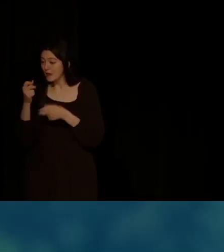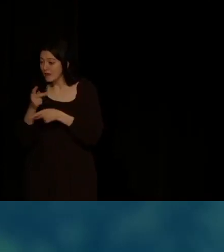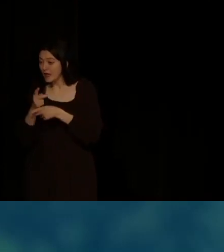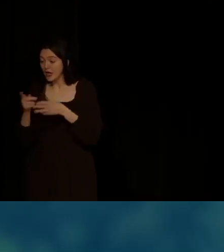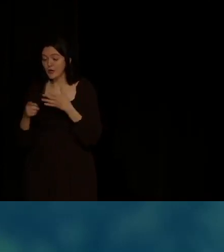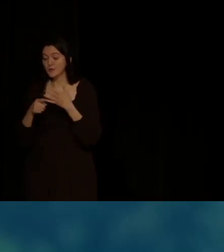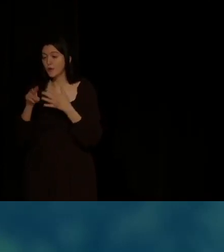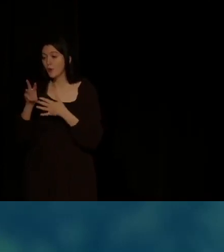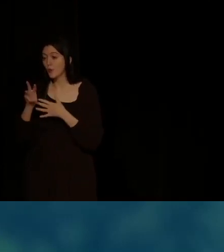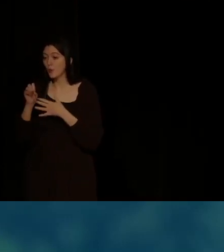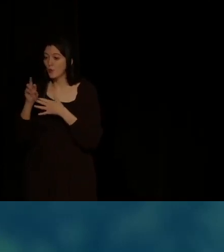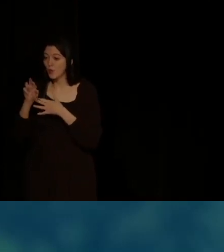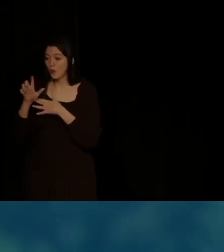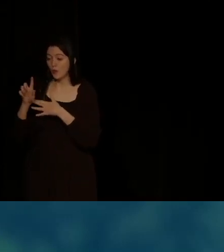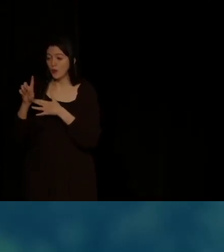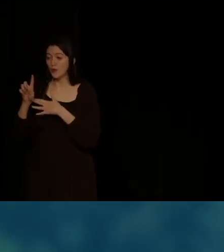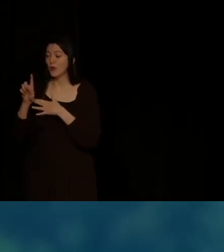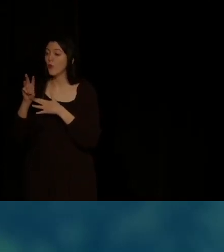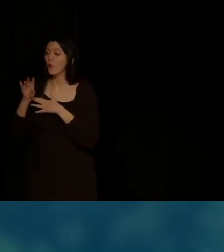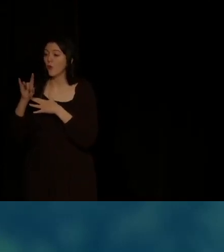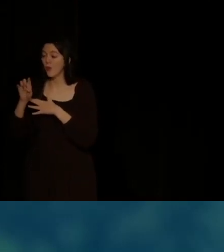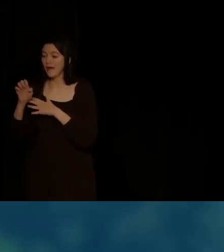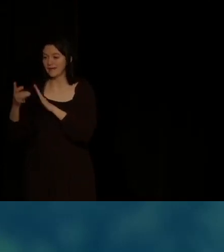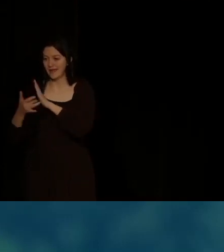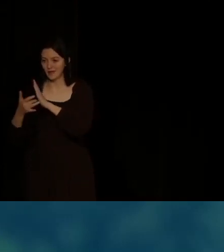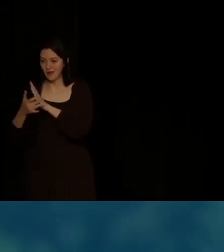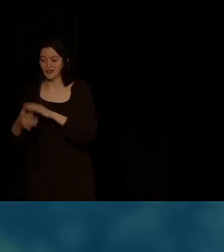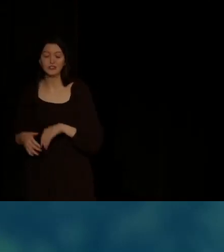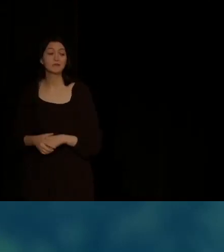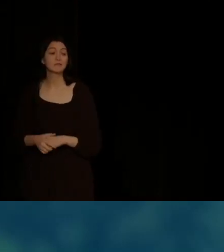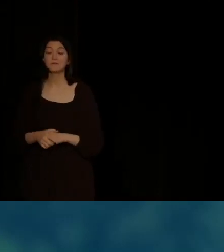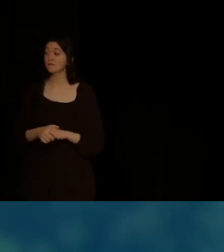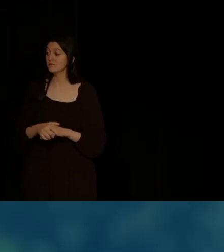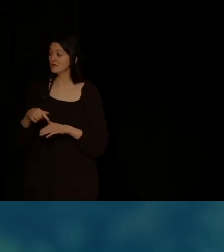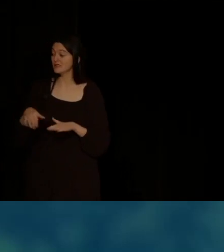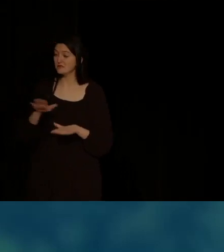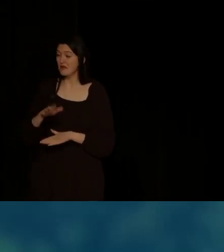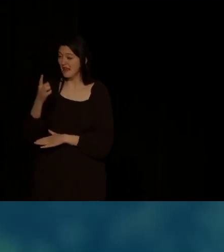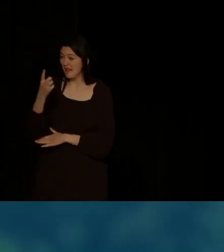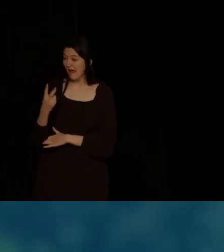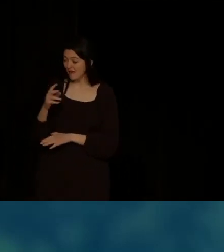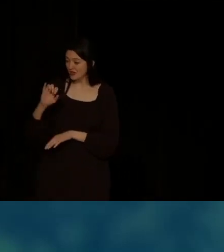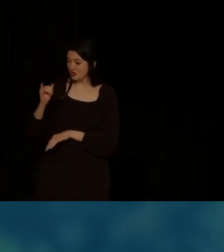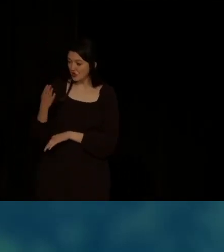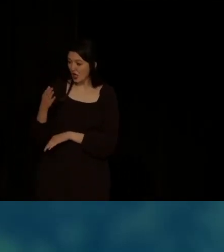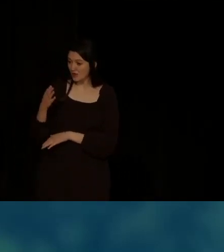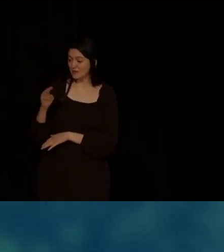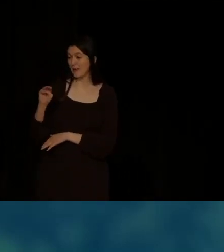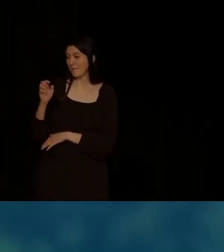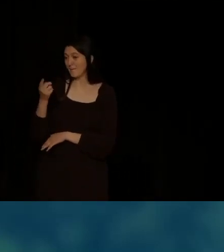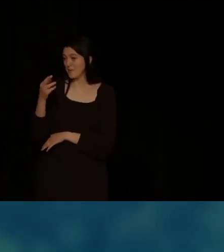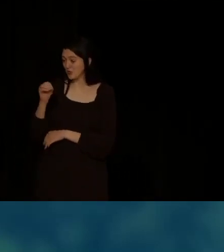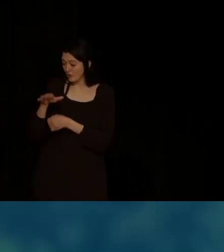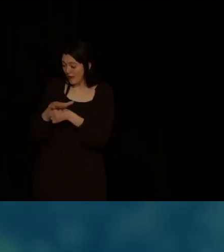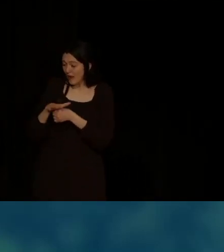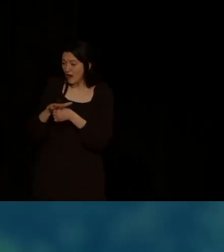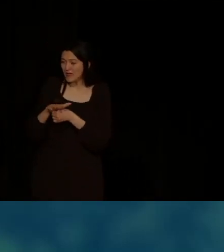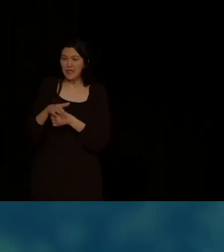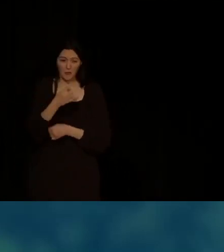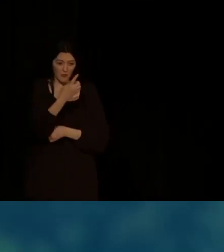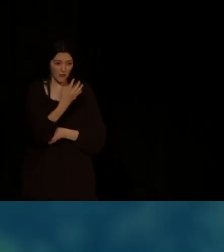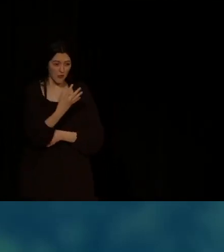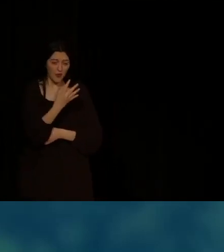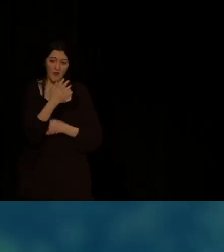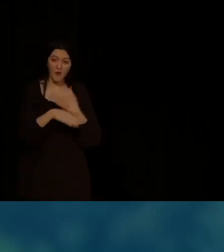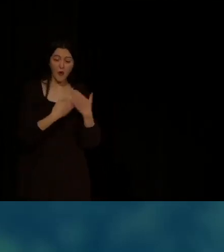Technology. St. Louis County accounts for half of the jobs in the metropolitan area and 1/4 of all the